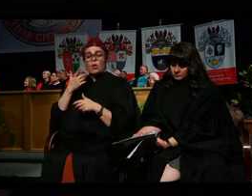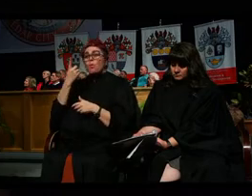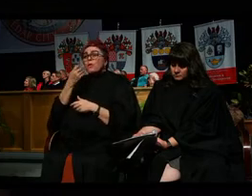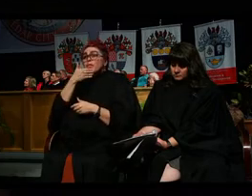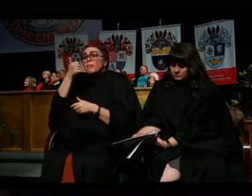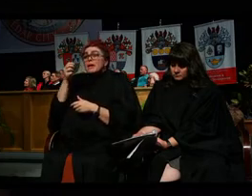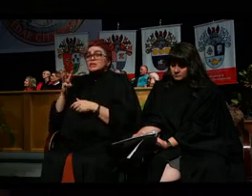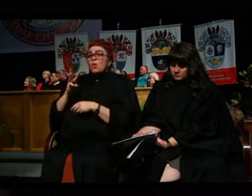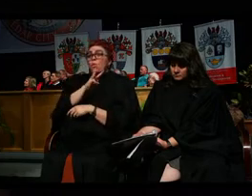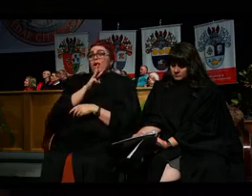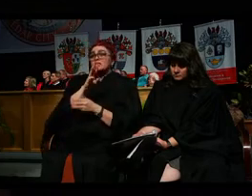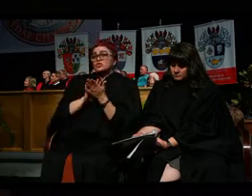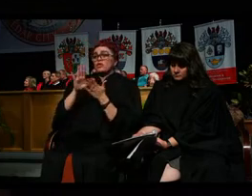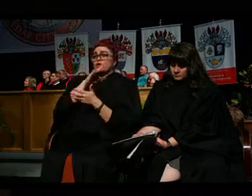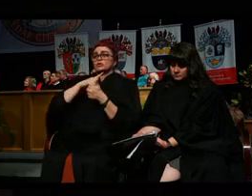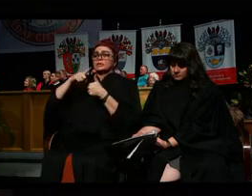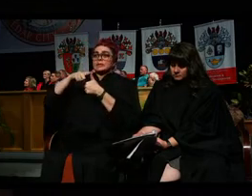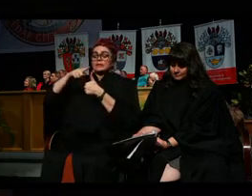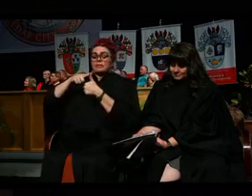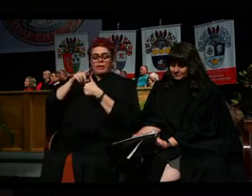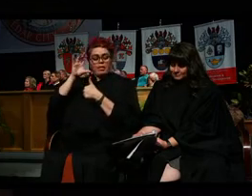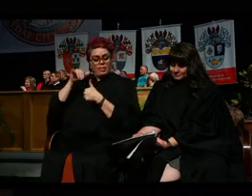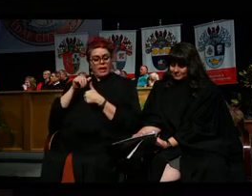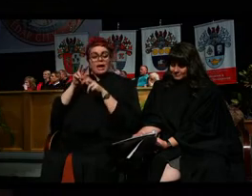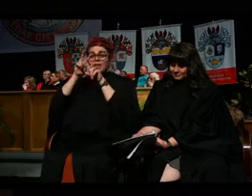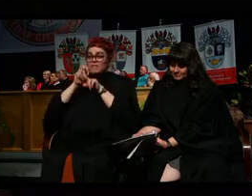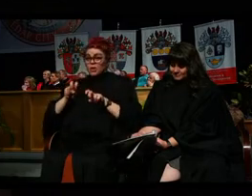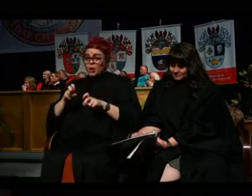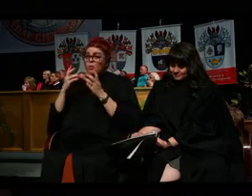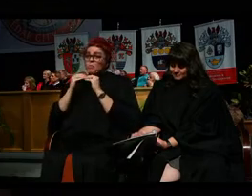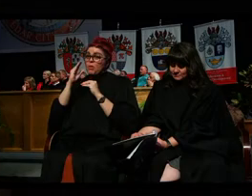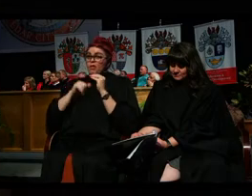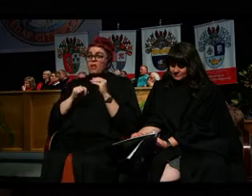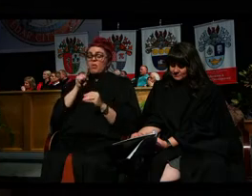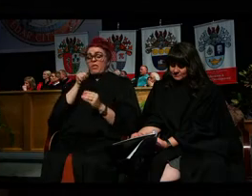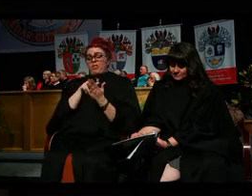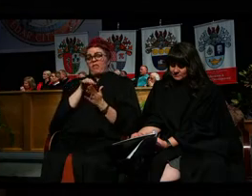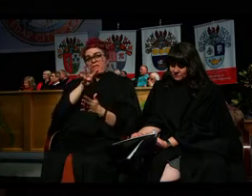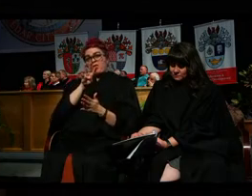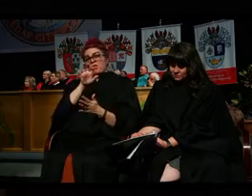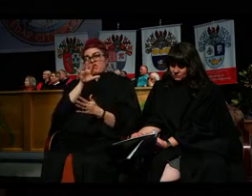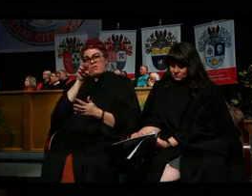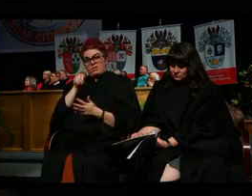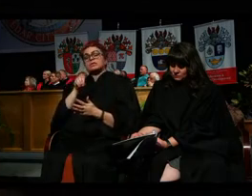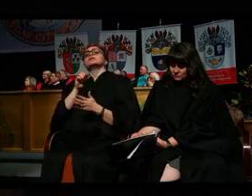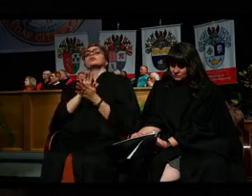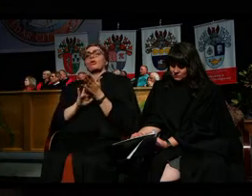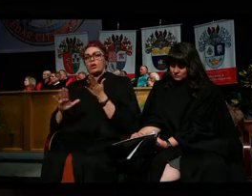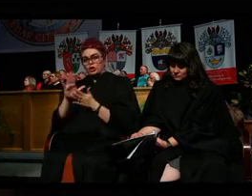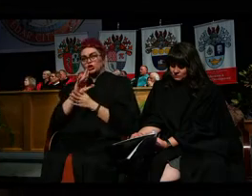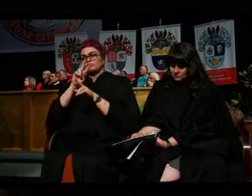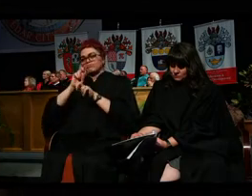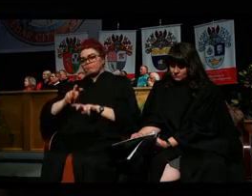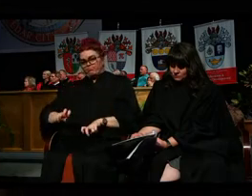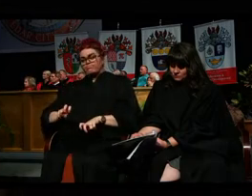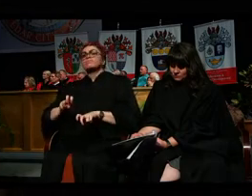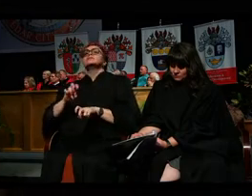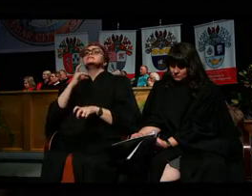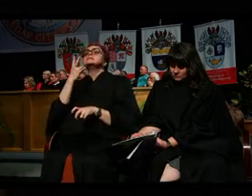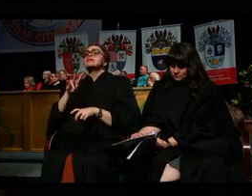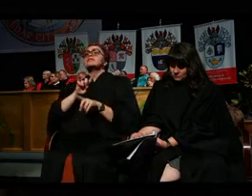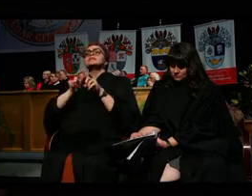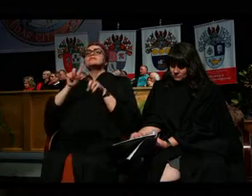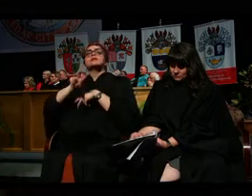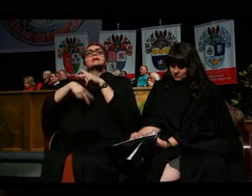West. These rankings evaluate more than 1,500 colleges and universities on up to 17 different measures